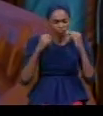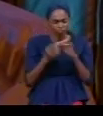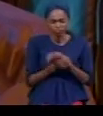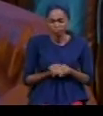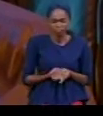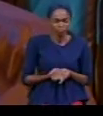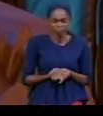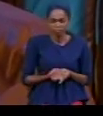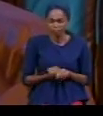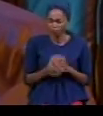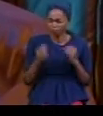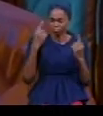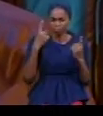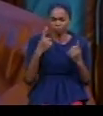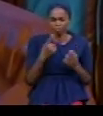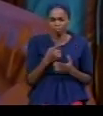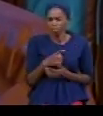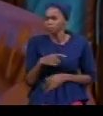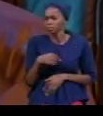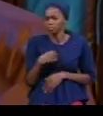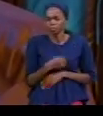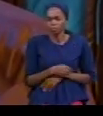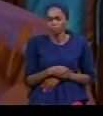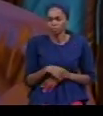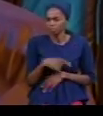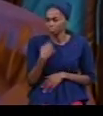We've been here.